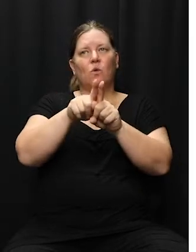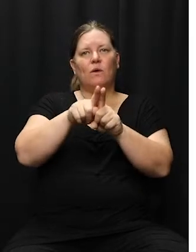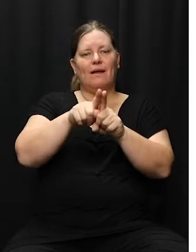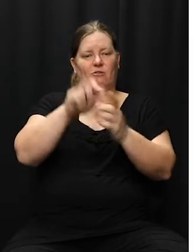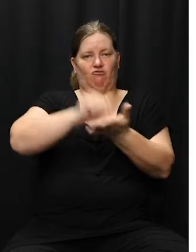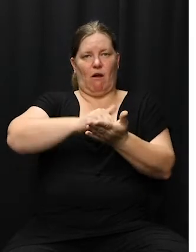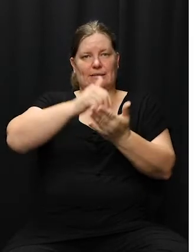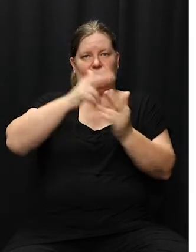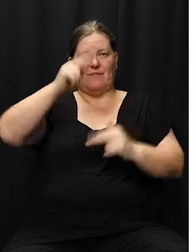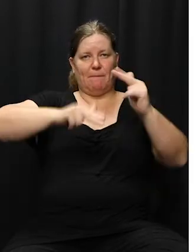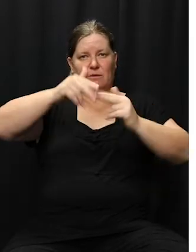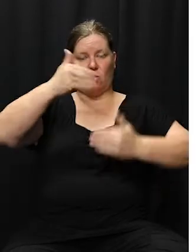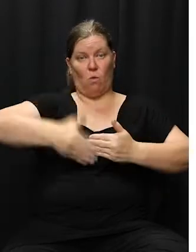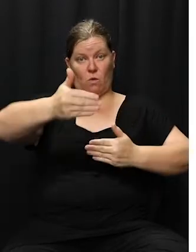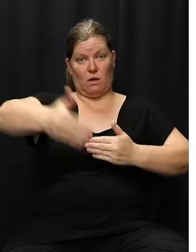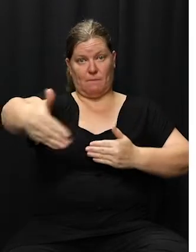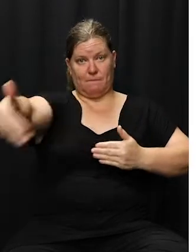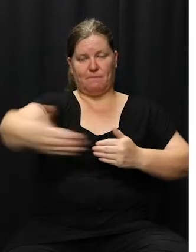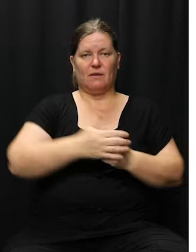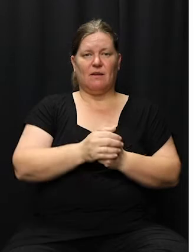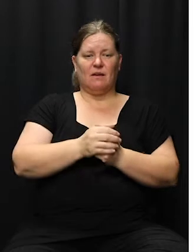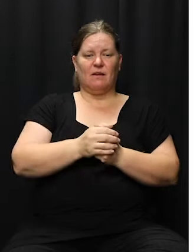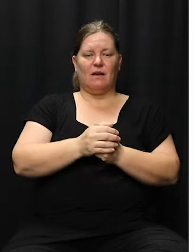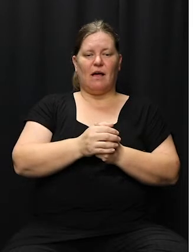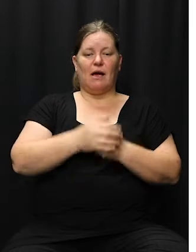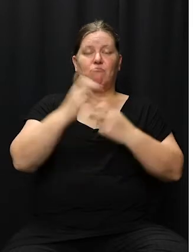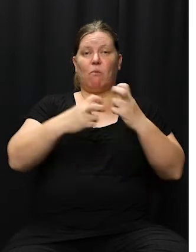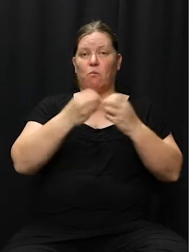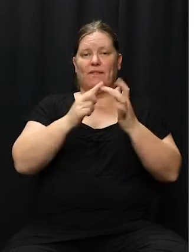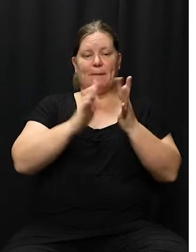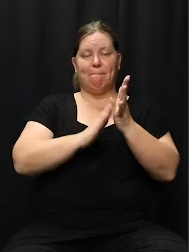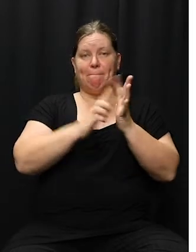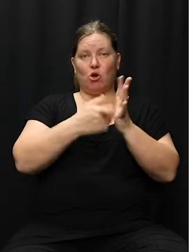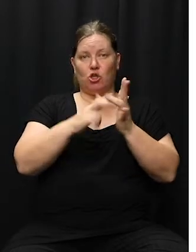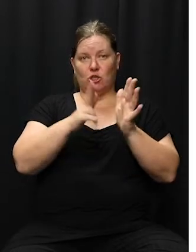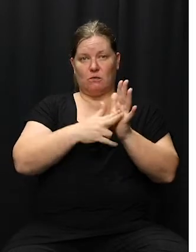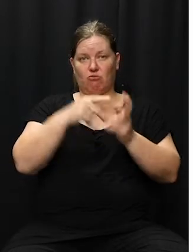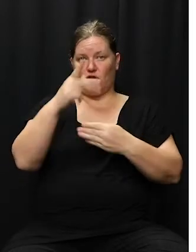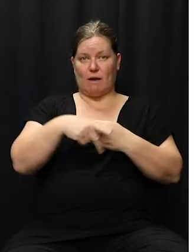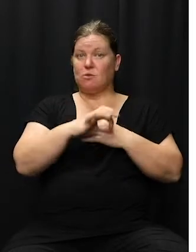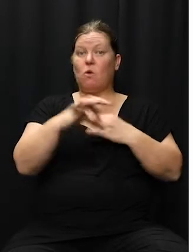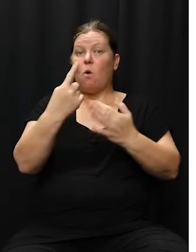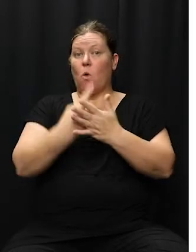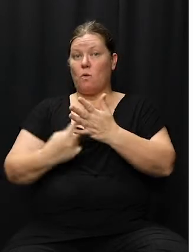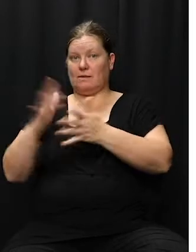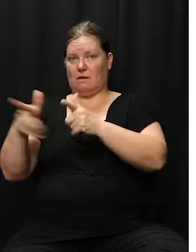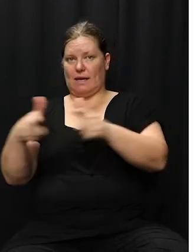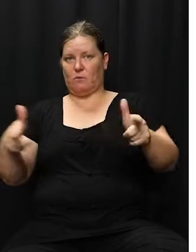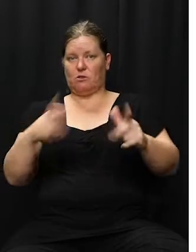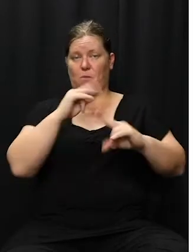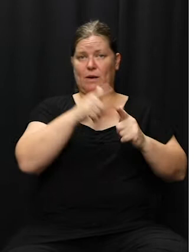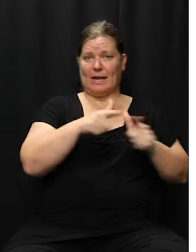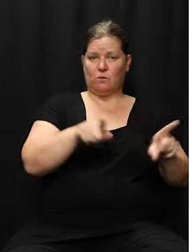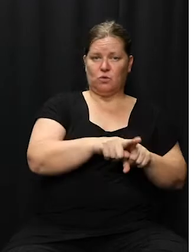goals, and also that they're in the right developmental order. It's a problem that's been recognised in immersion programs, not